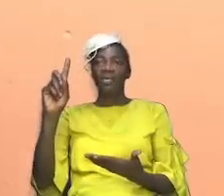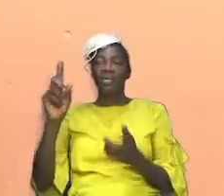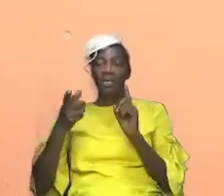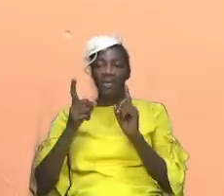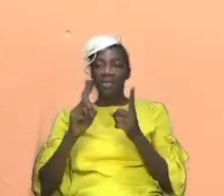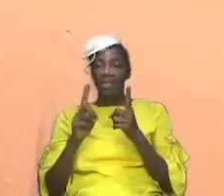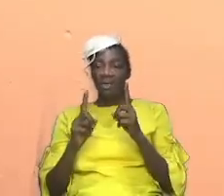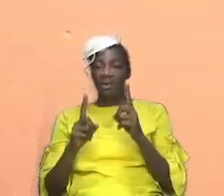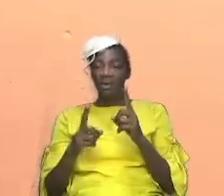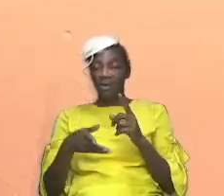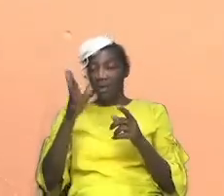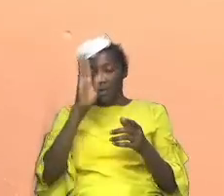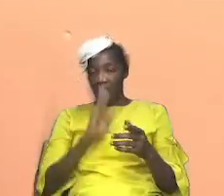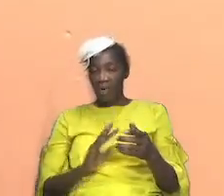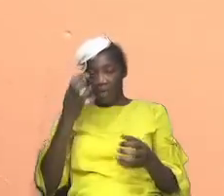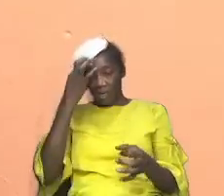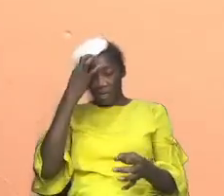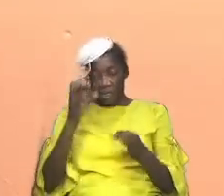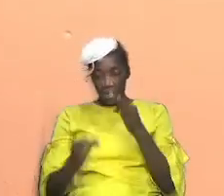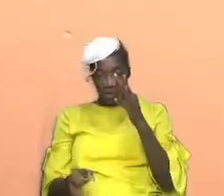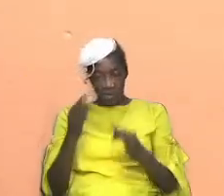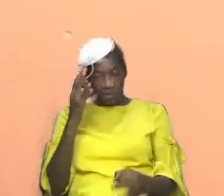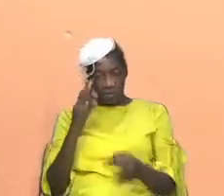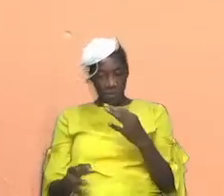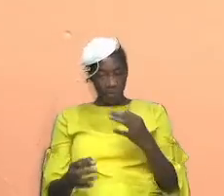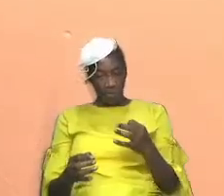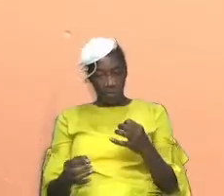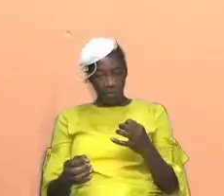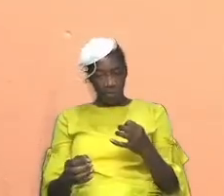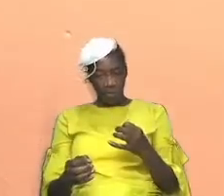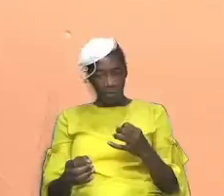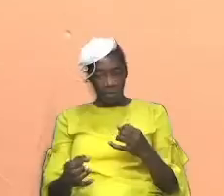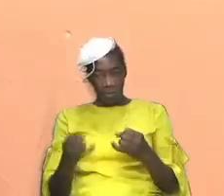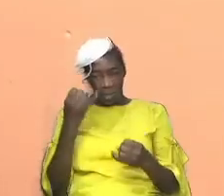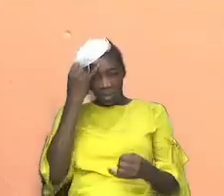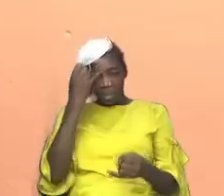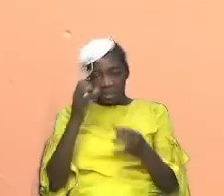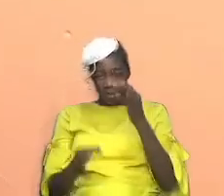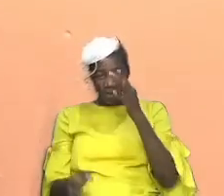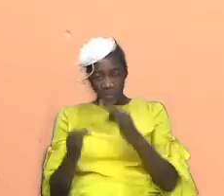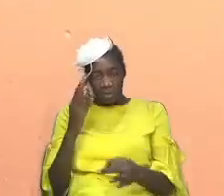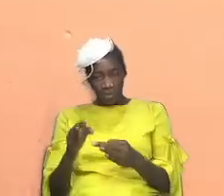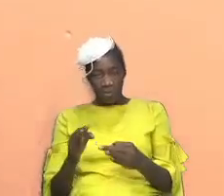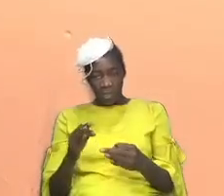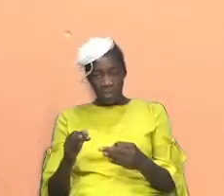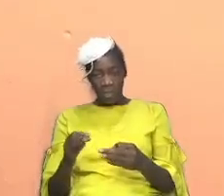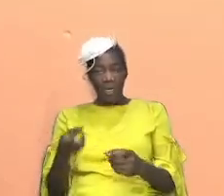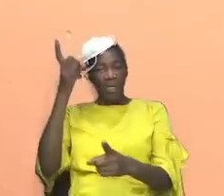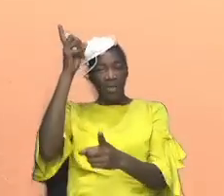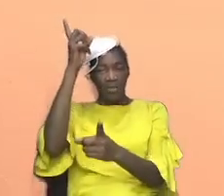God is going to judge us, and his judgment is going to be fear.